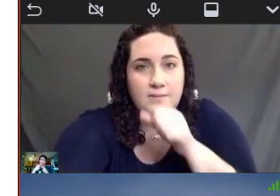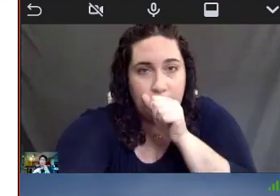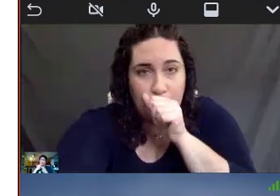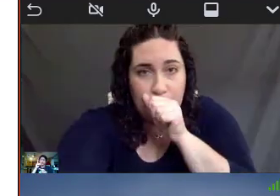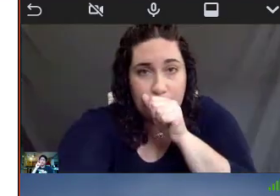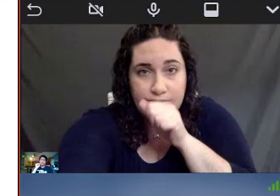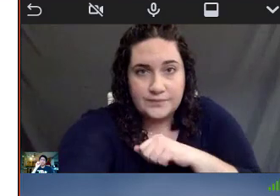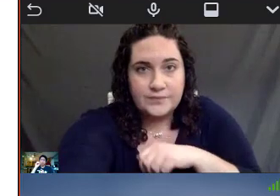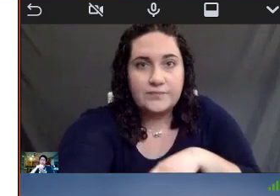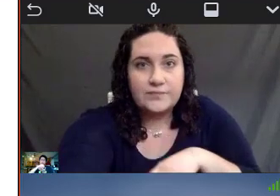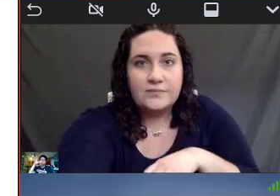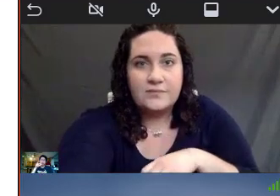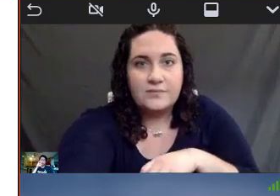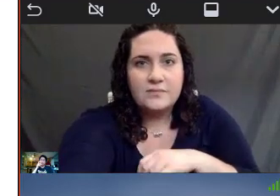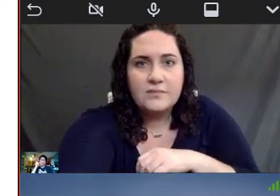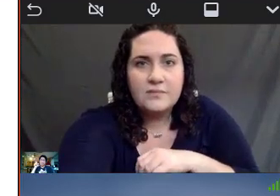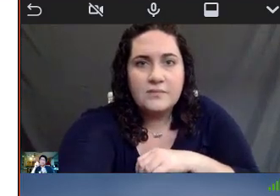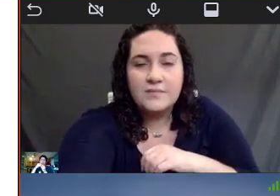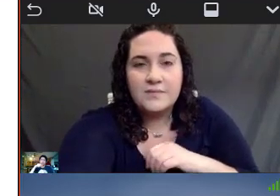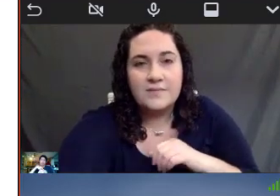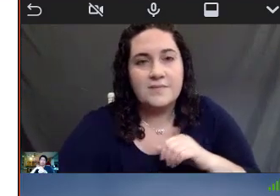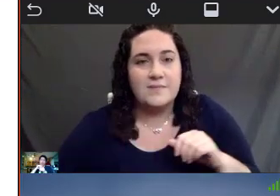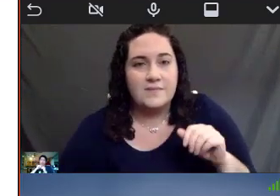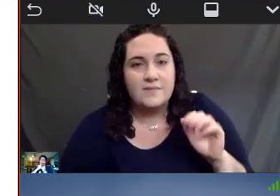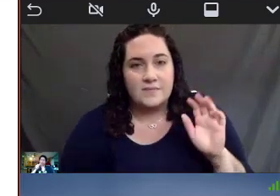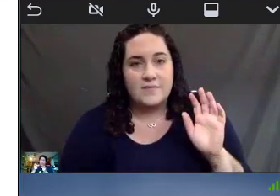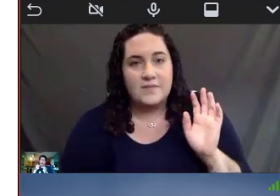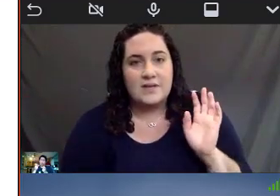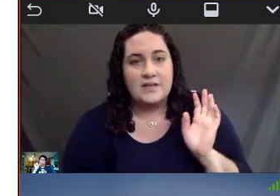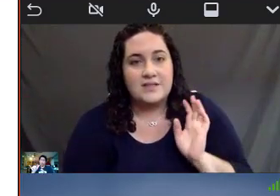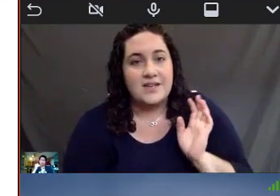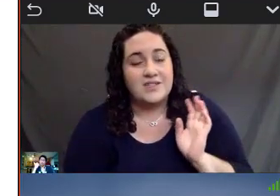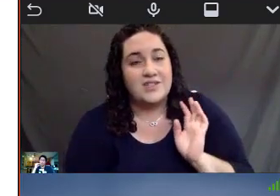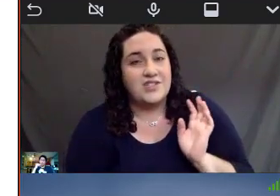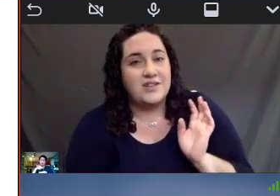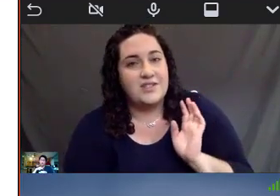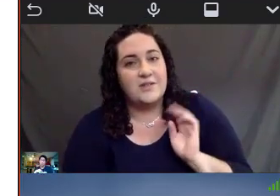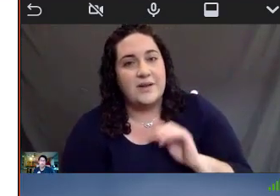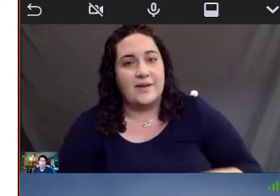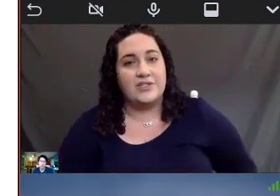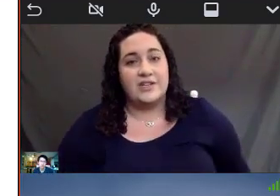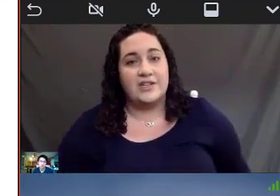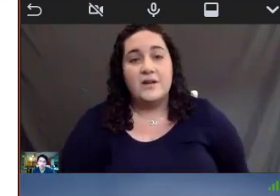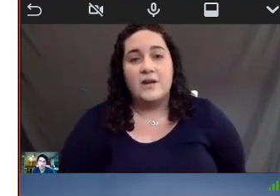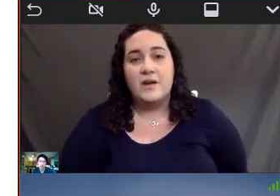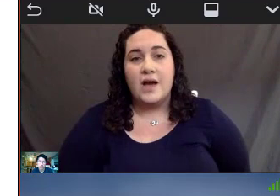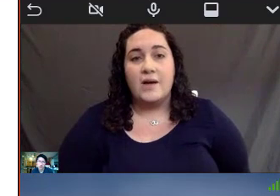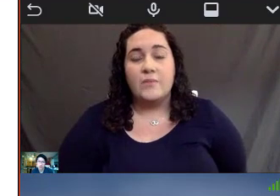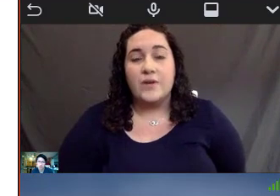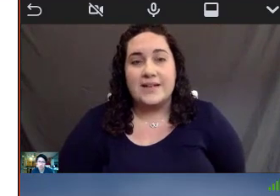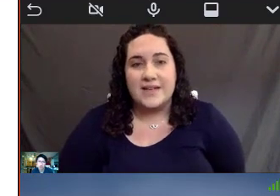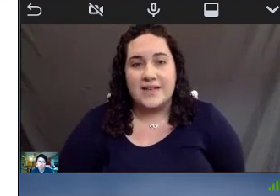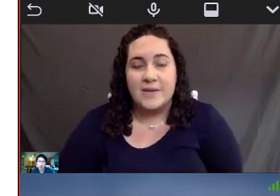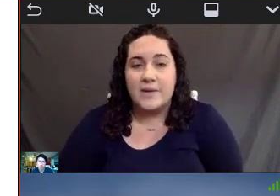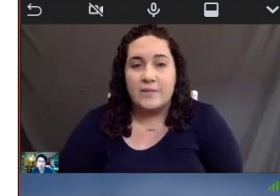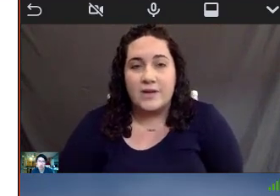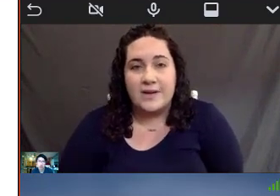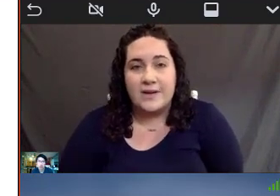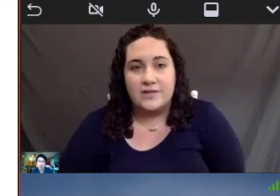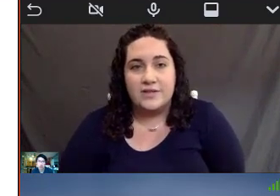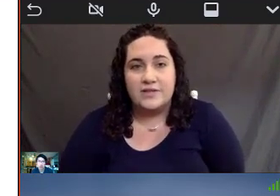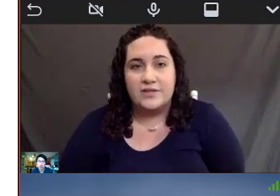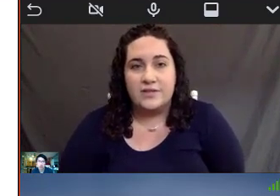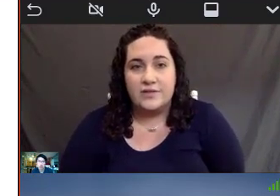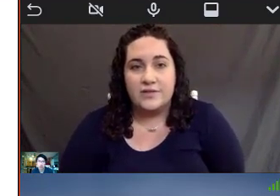the potential for a pass-fail grade system. Dr. Scherzer, just a quick question. Yep. With that time limit, what